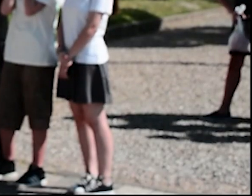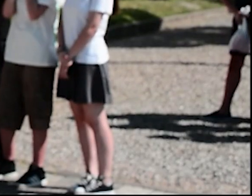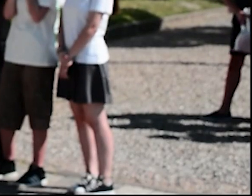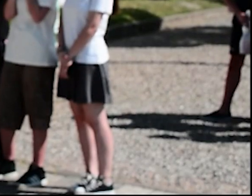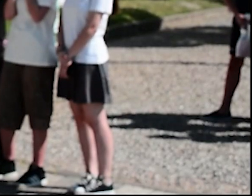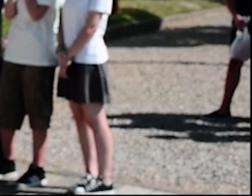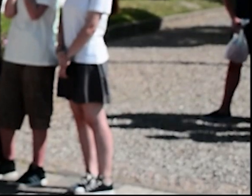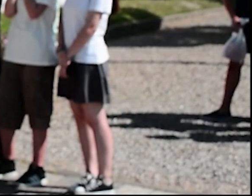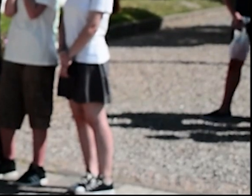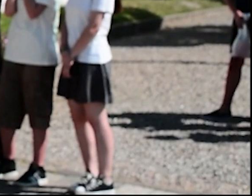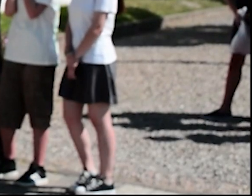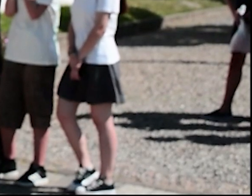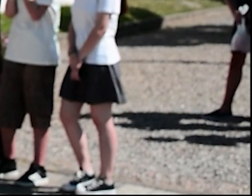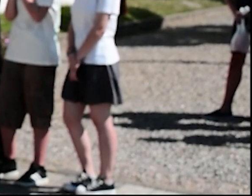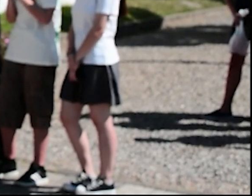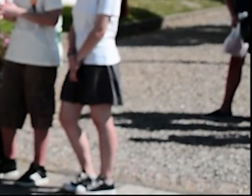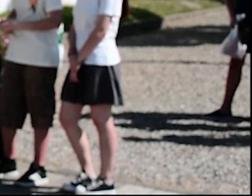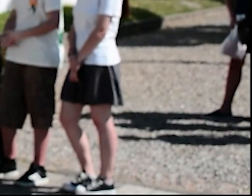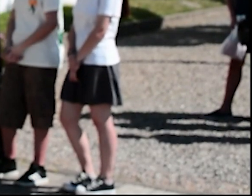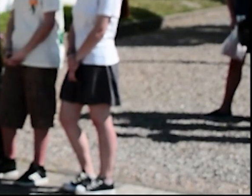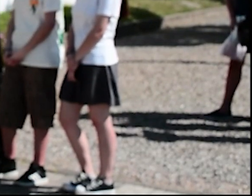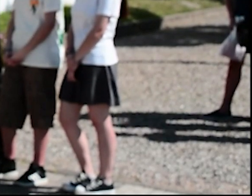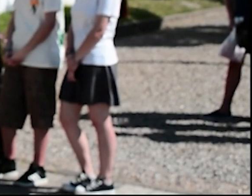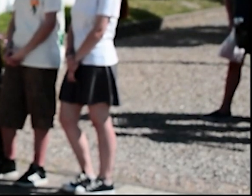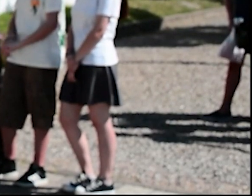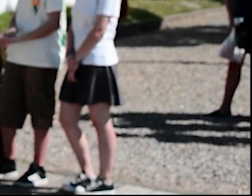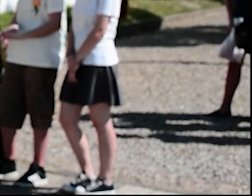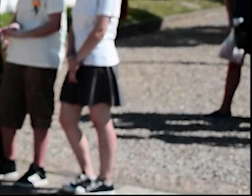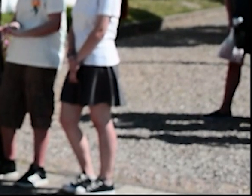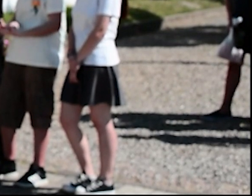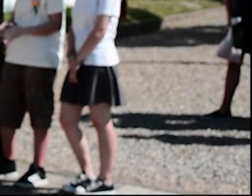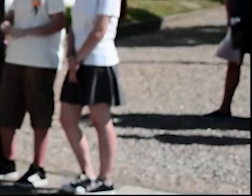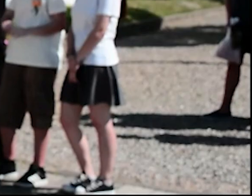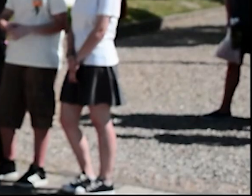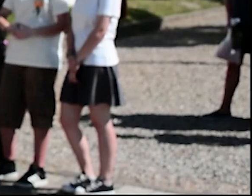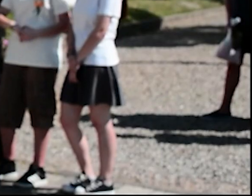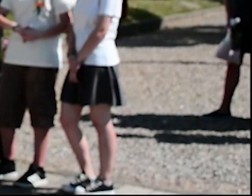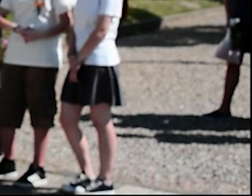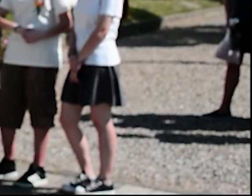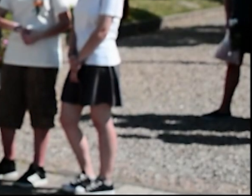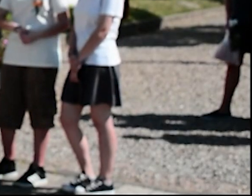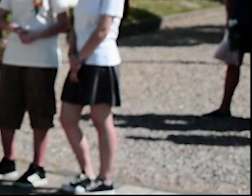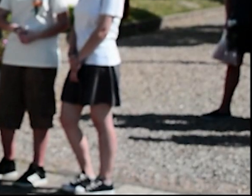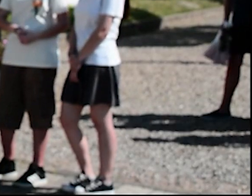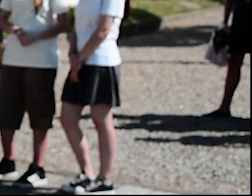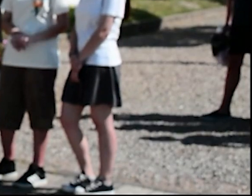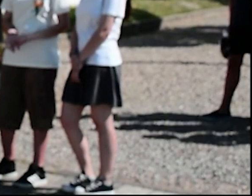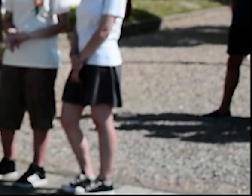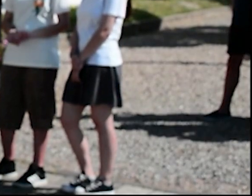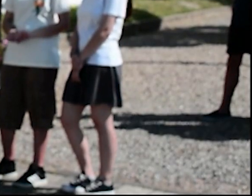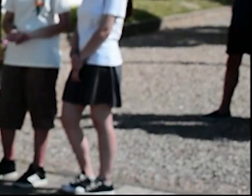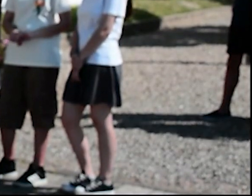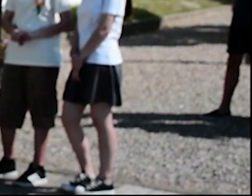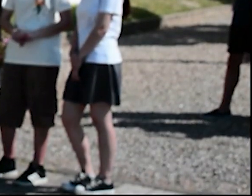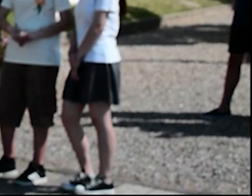cemetery follows a traditional urban cemetery design and reaches its maximum aesthetics in the 30s and 40s,